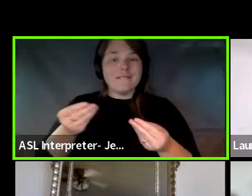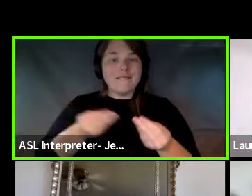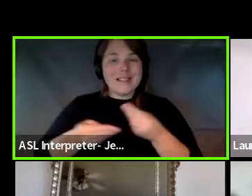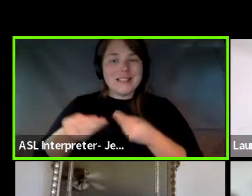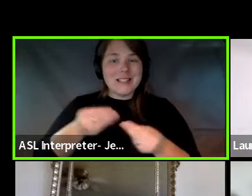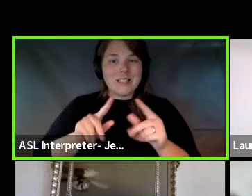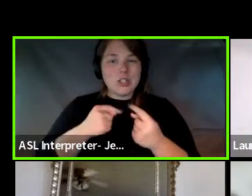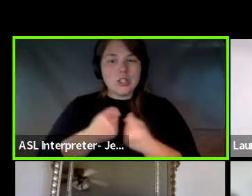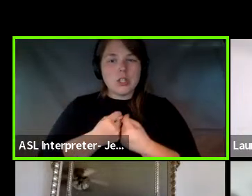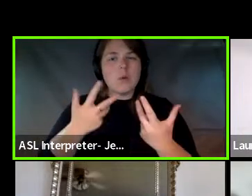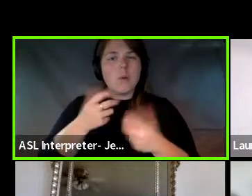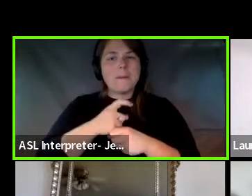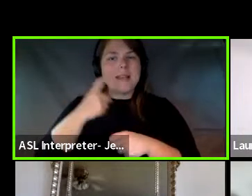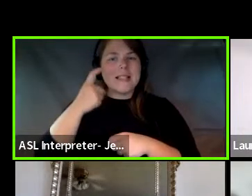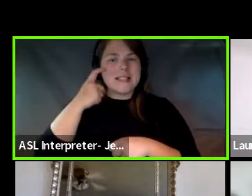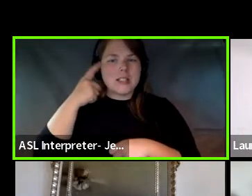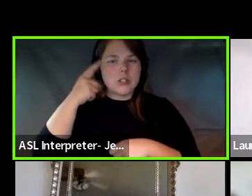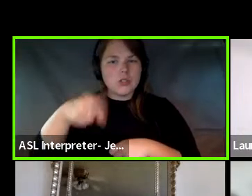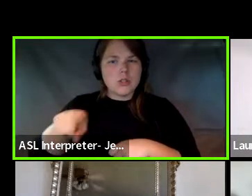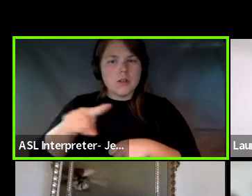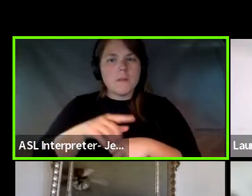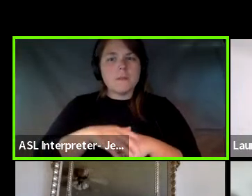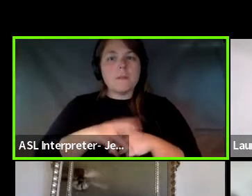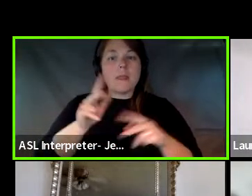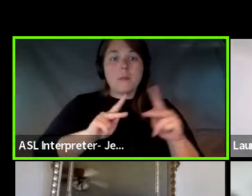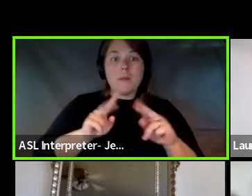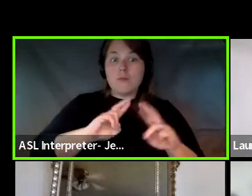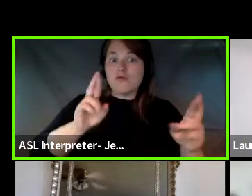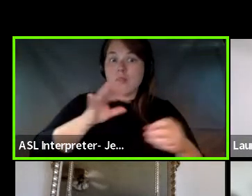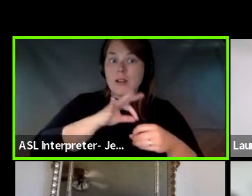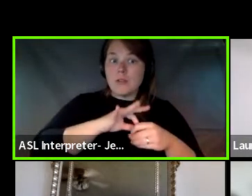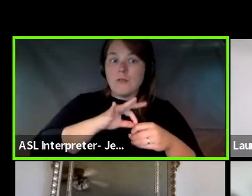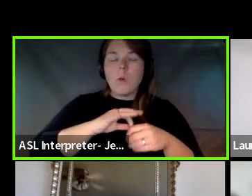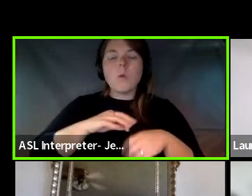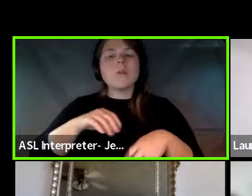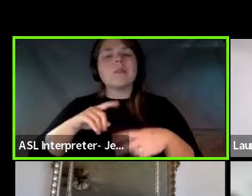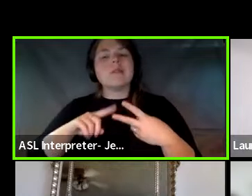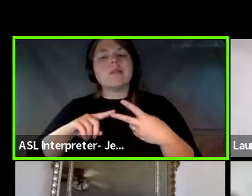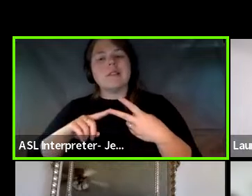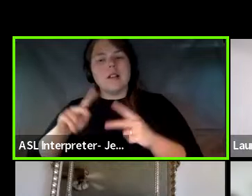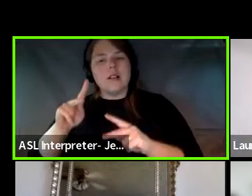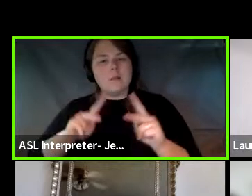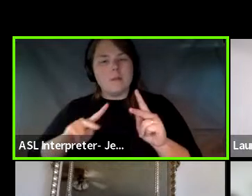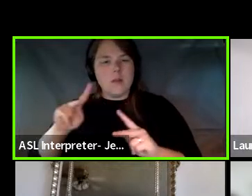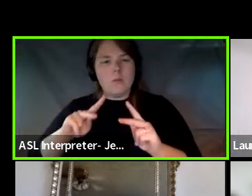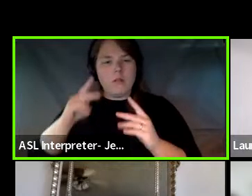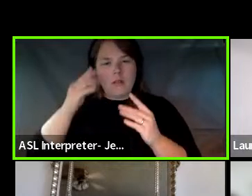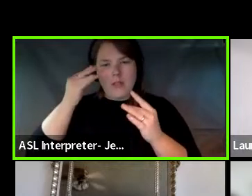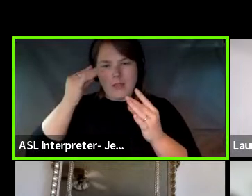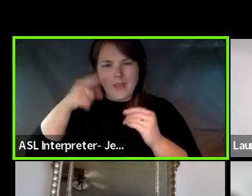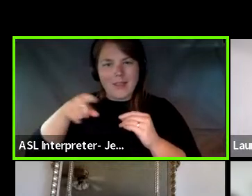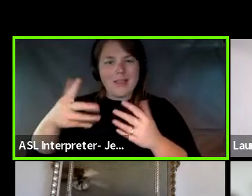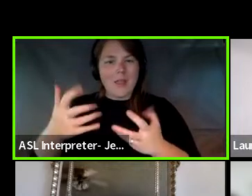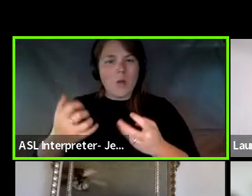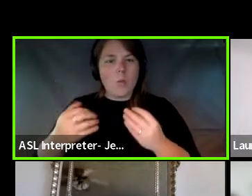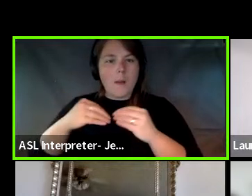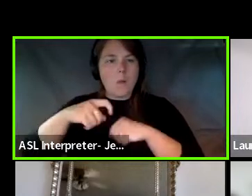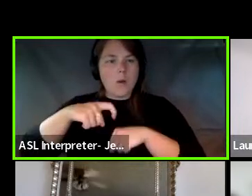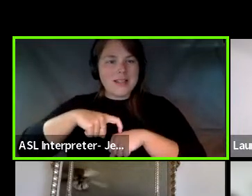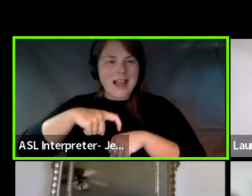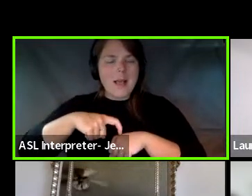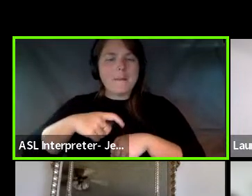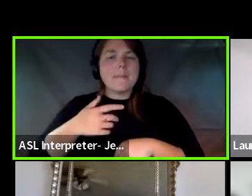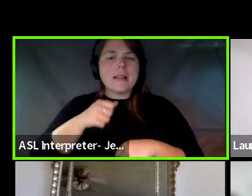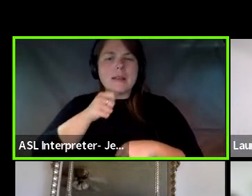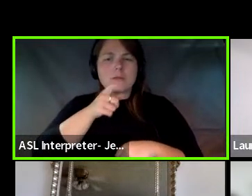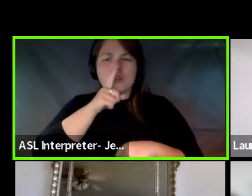sense to you all. I hear folks that are ready to vote, and I hear folks that are thinking that they want more time. I don't know if it makes